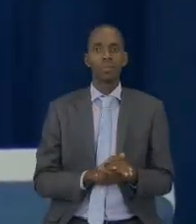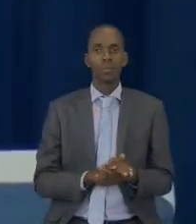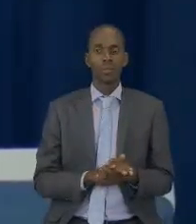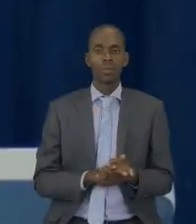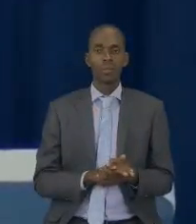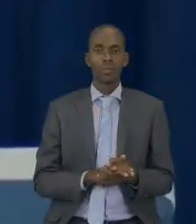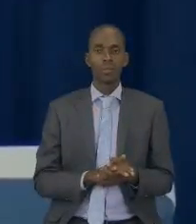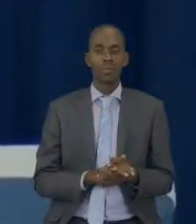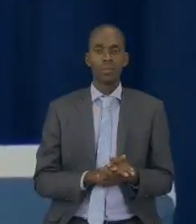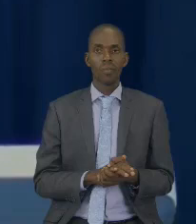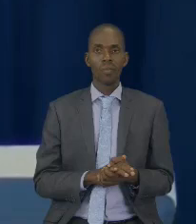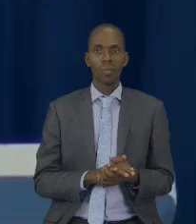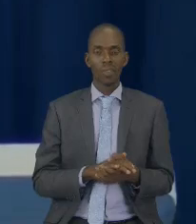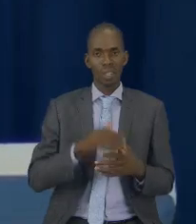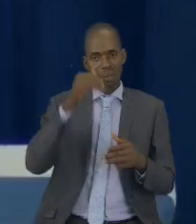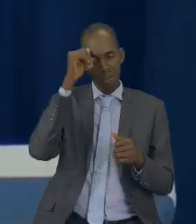You remember Peter?